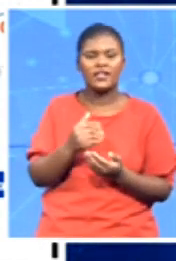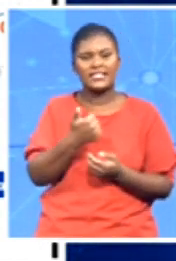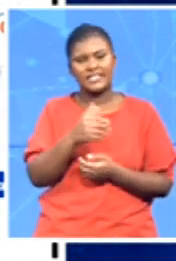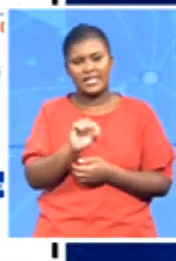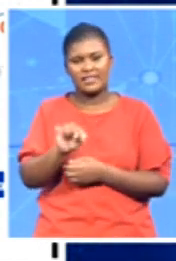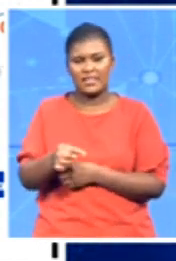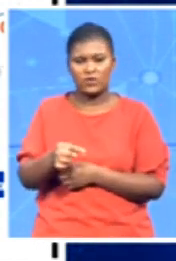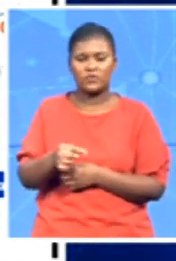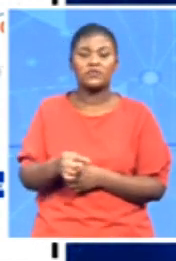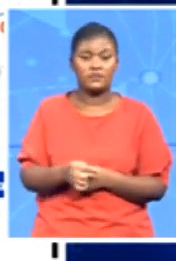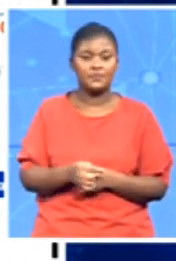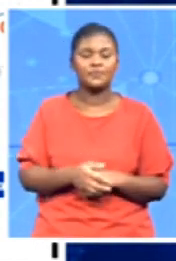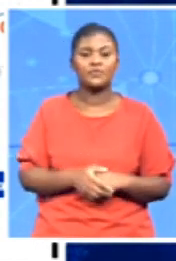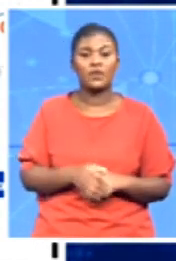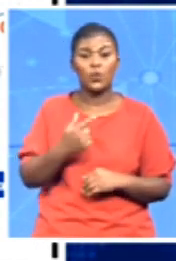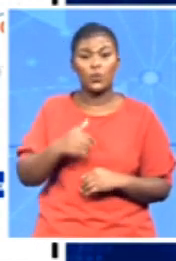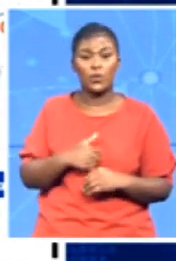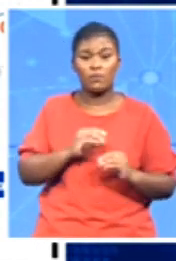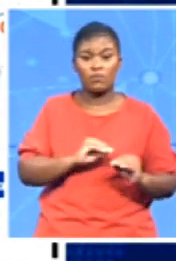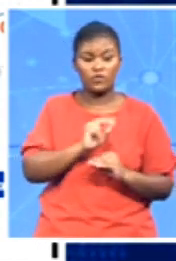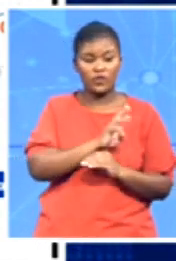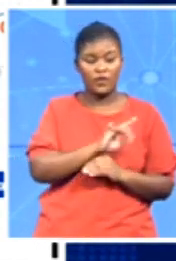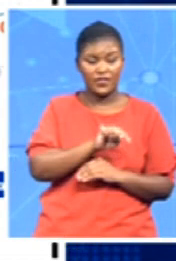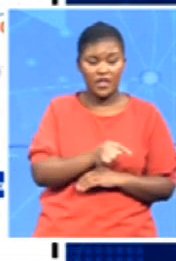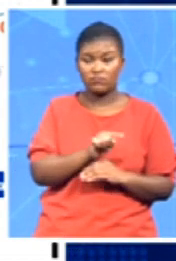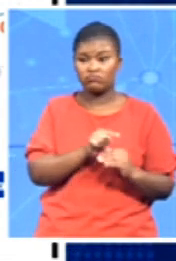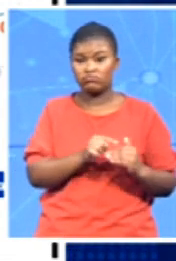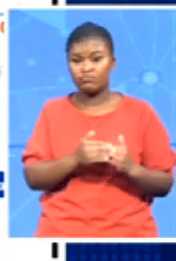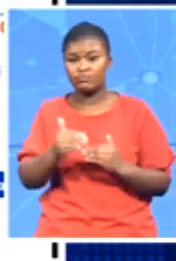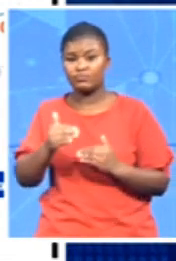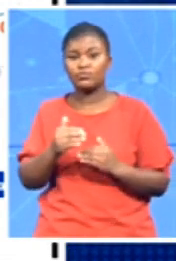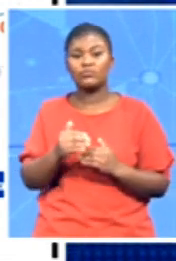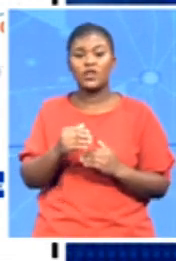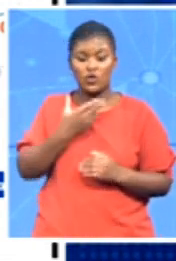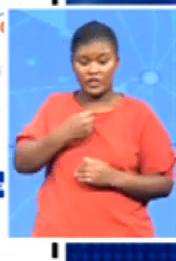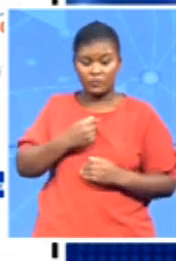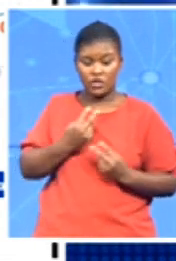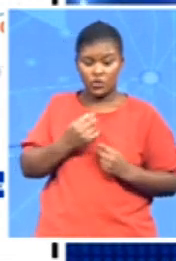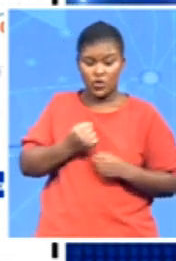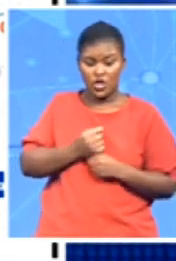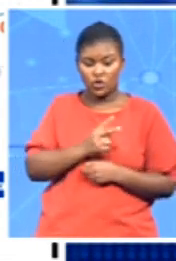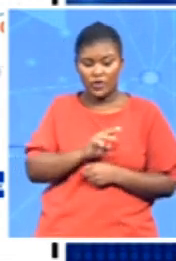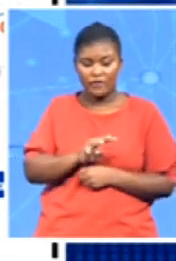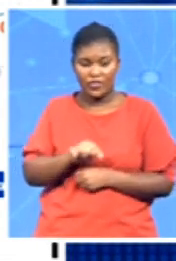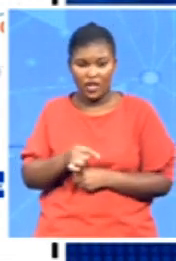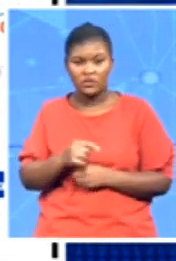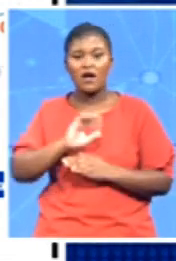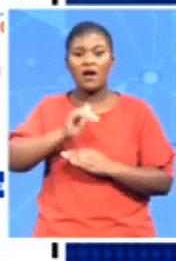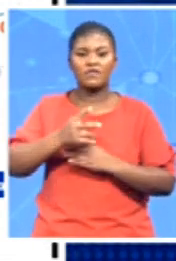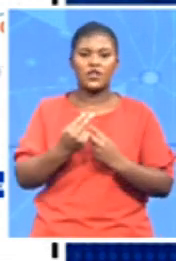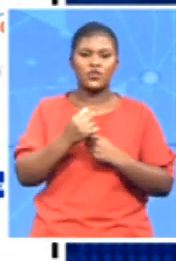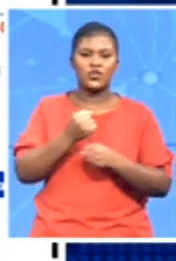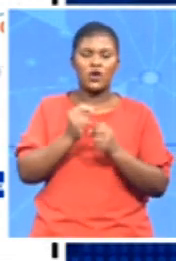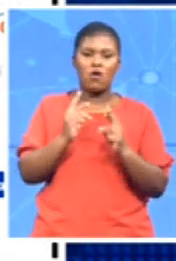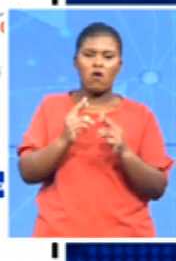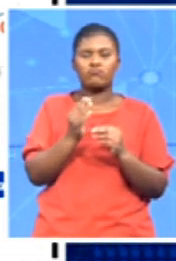from 24,000 Christmas to New Year that week, the week after New Year to go from about